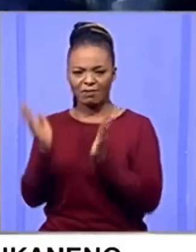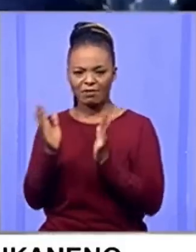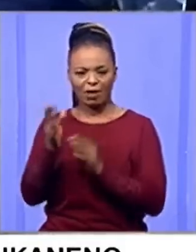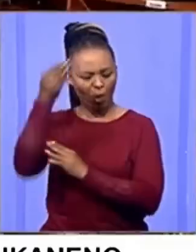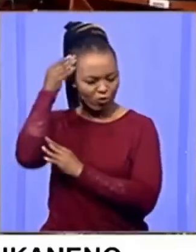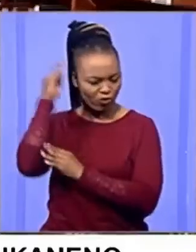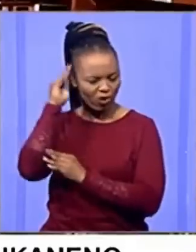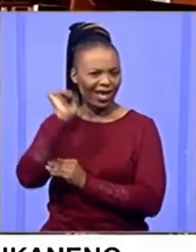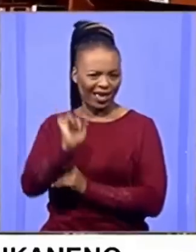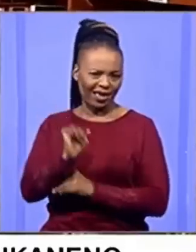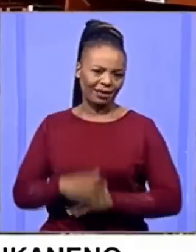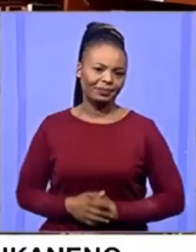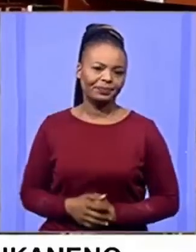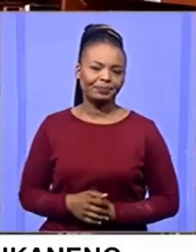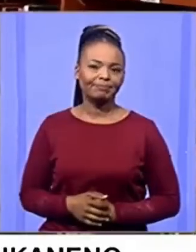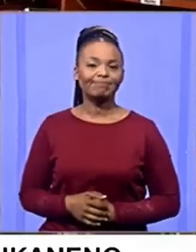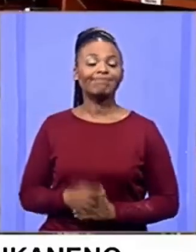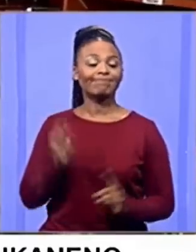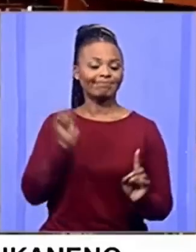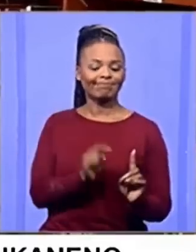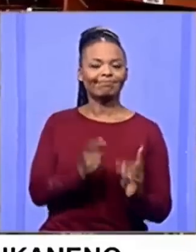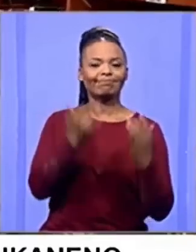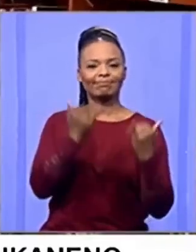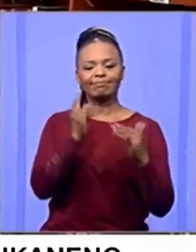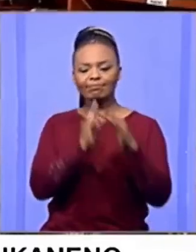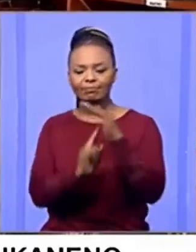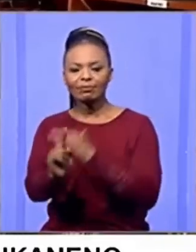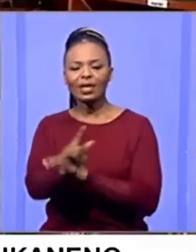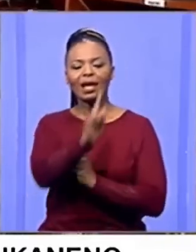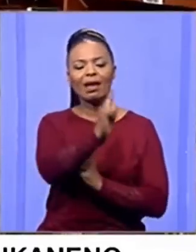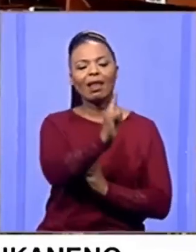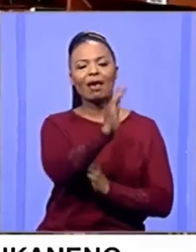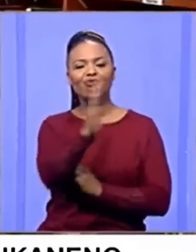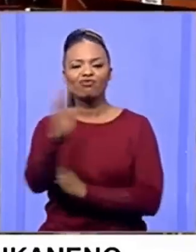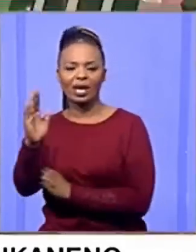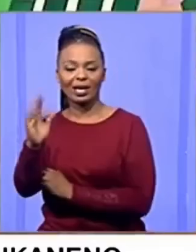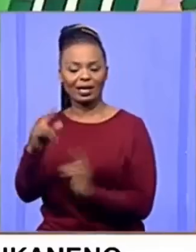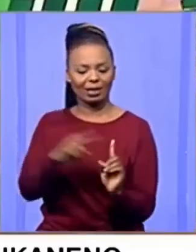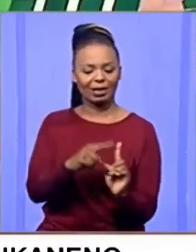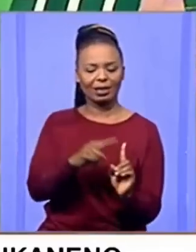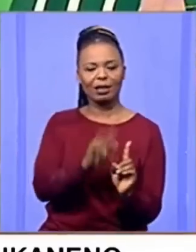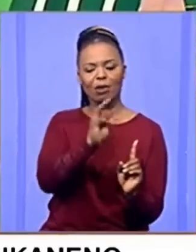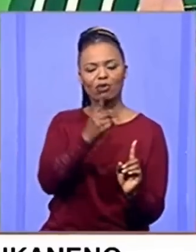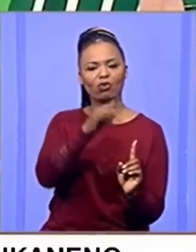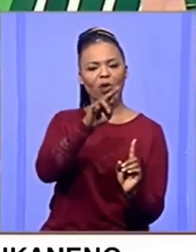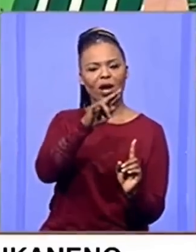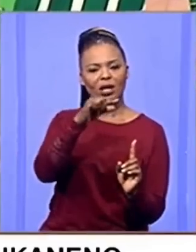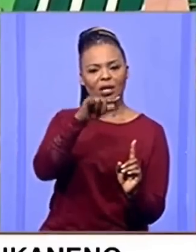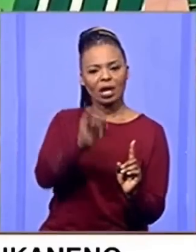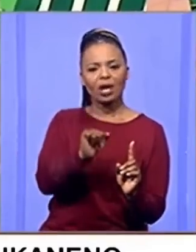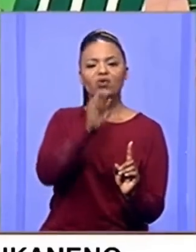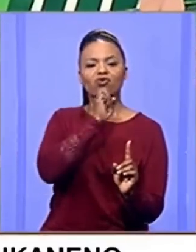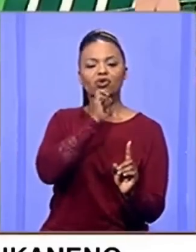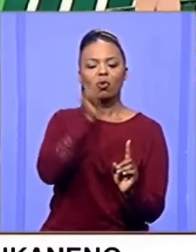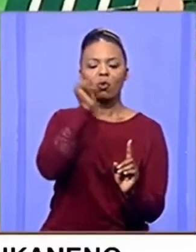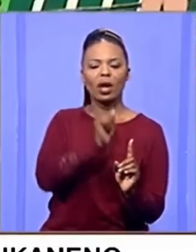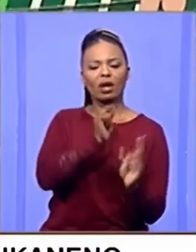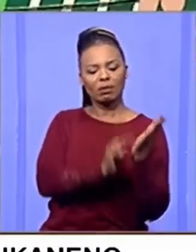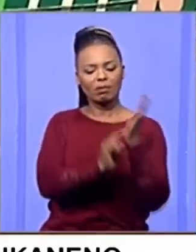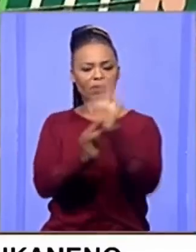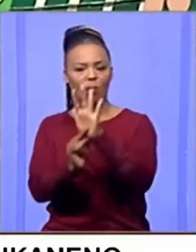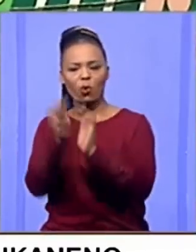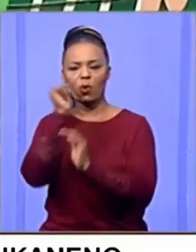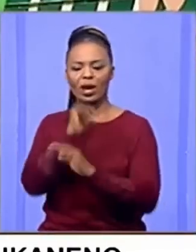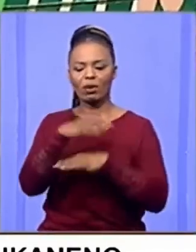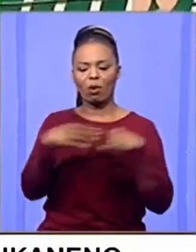hairdressing. Thobakgale o boetse o etetse library ya kgolegelo e Magudumana a neng a e dirisa fa na tlhagelela ka internet